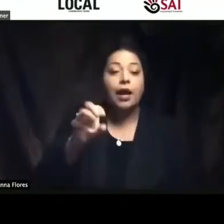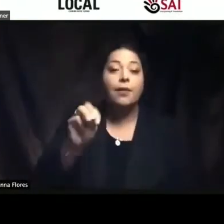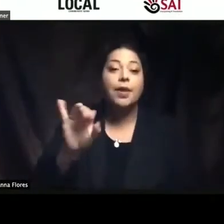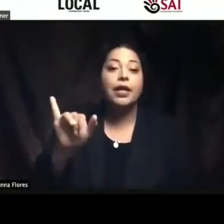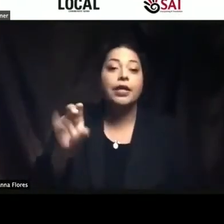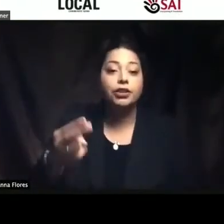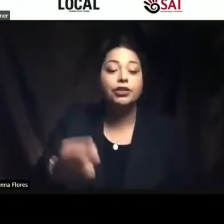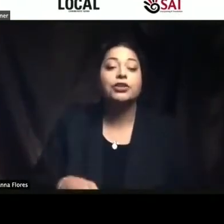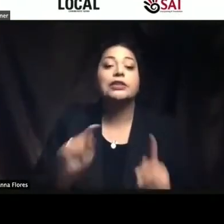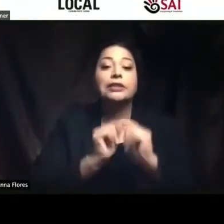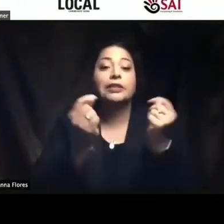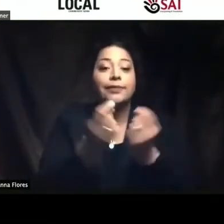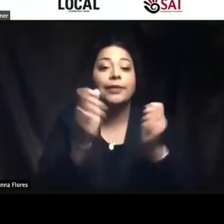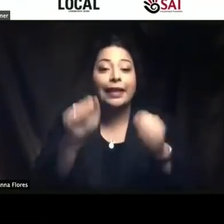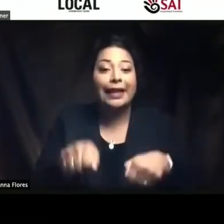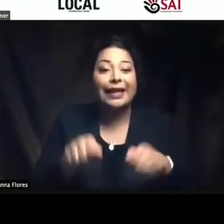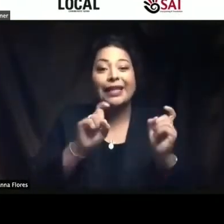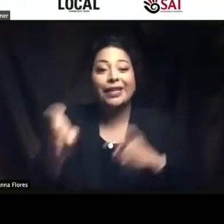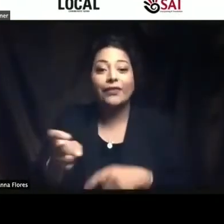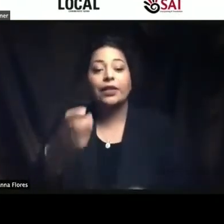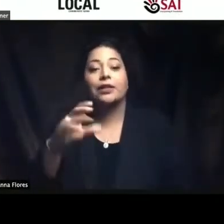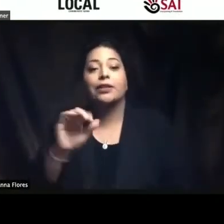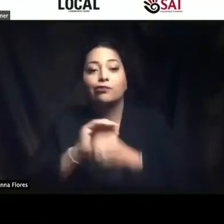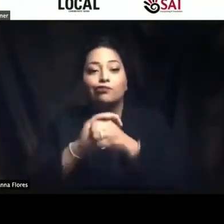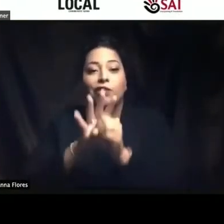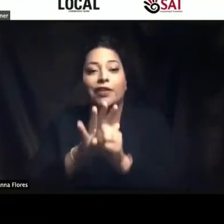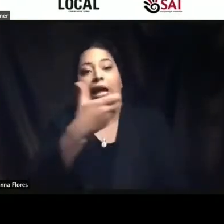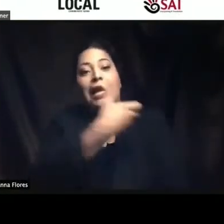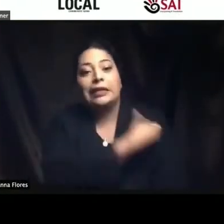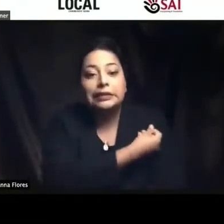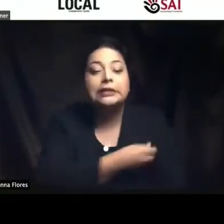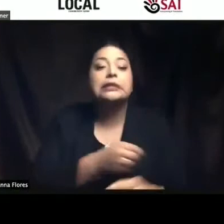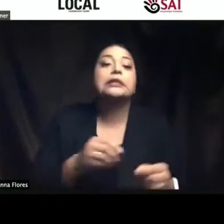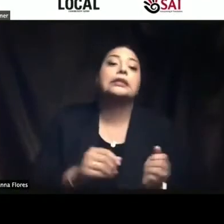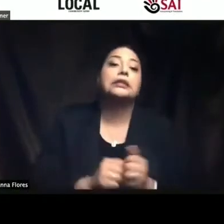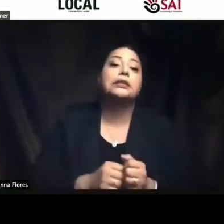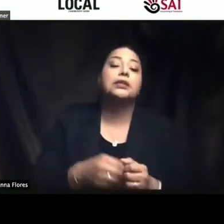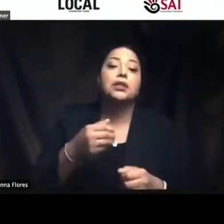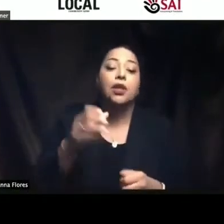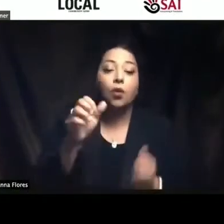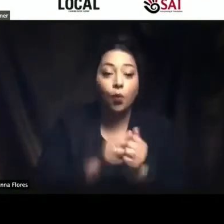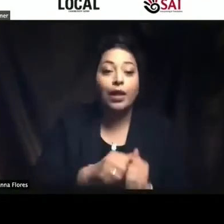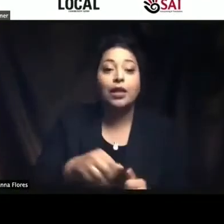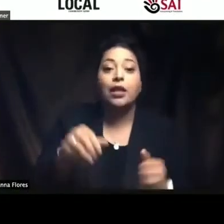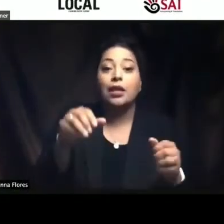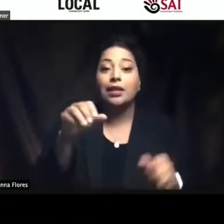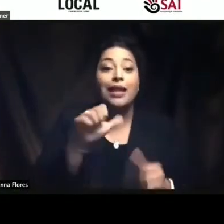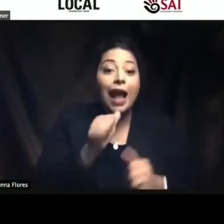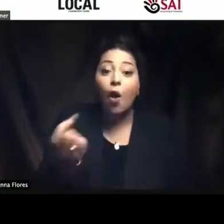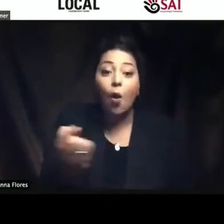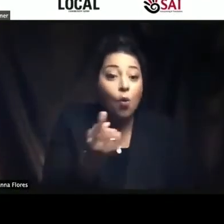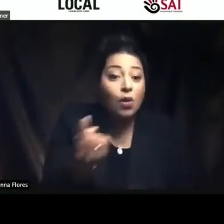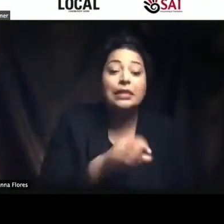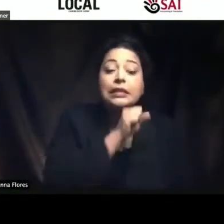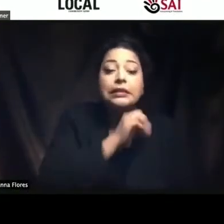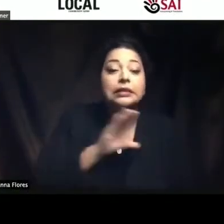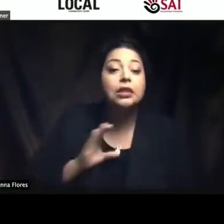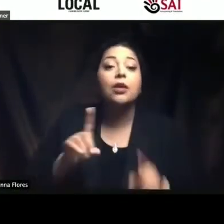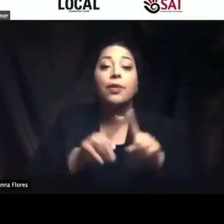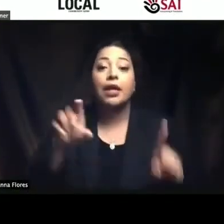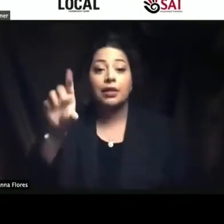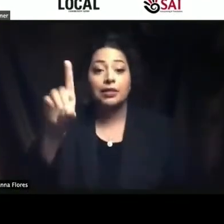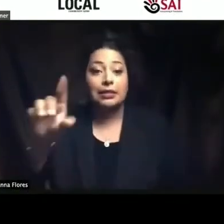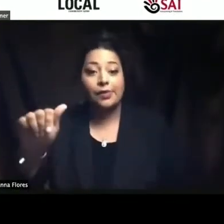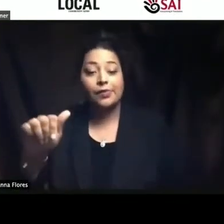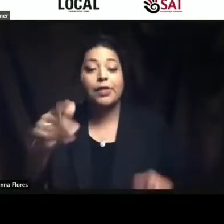to those who are homebound. And not only for our seniors, but those within our disabled community as well. As we continue to talk about it,